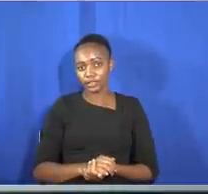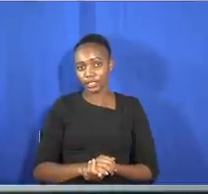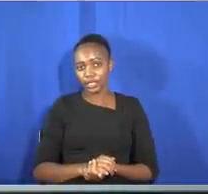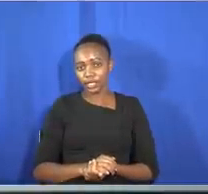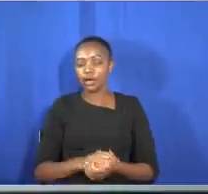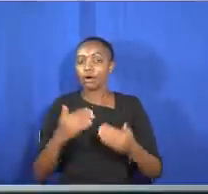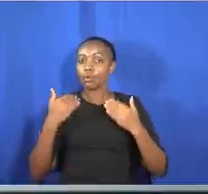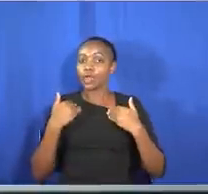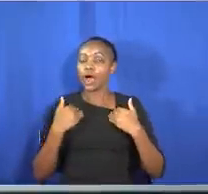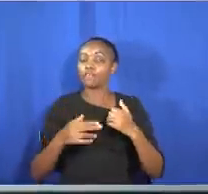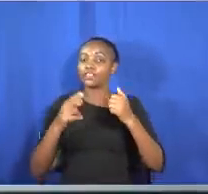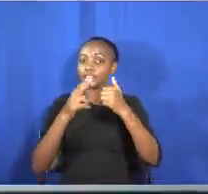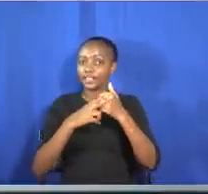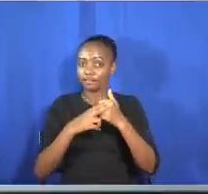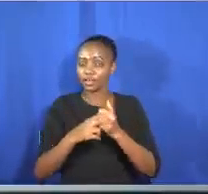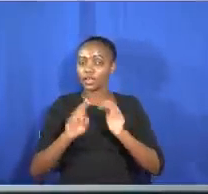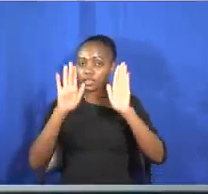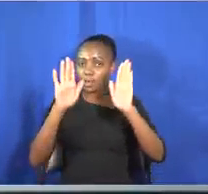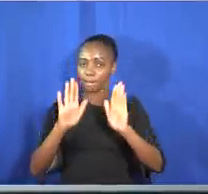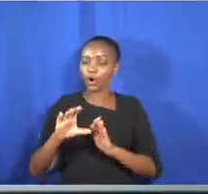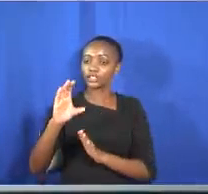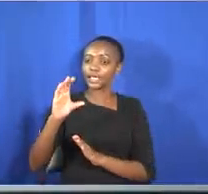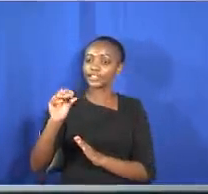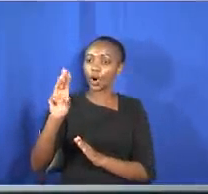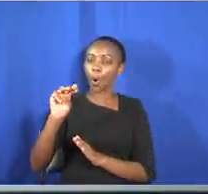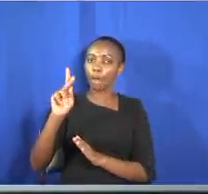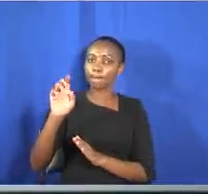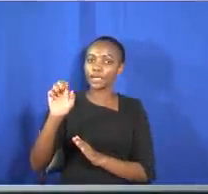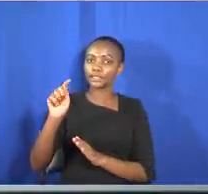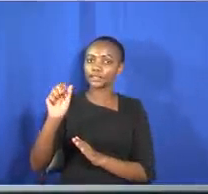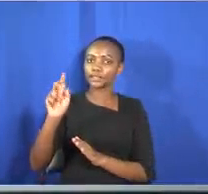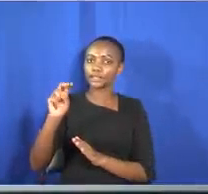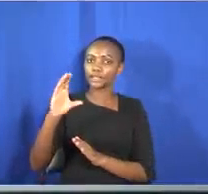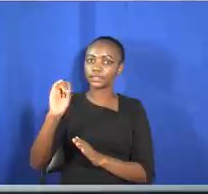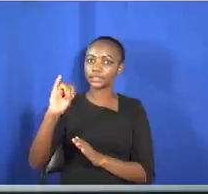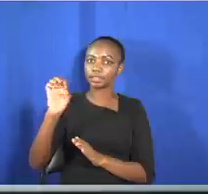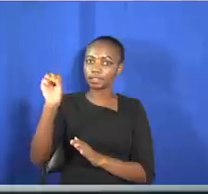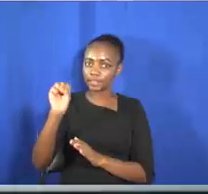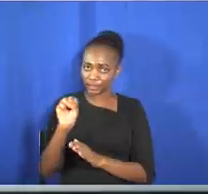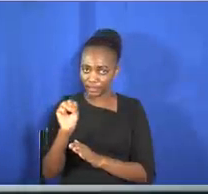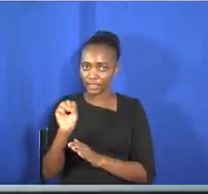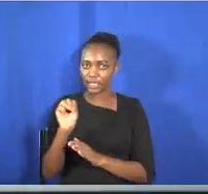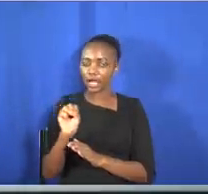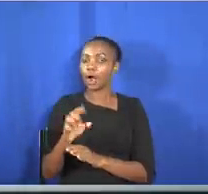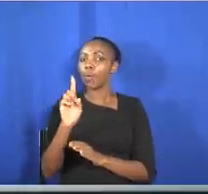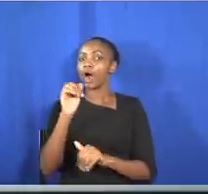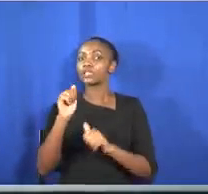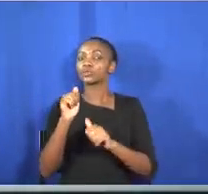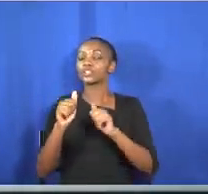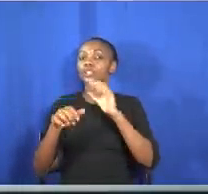approaches. There are 7 core competencies that are inbuilt in the CBC